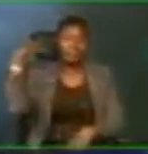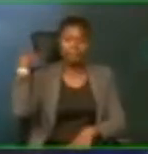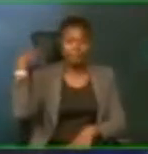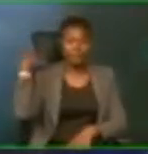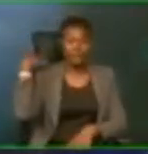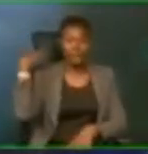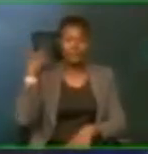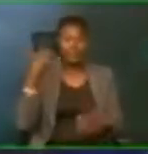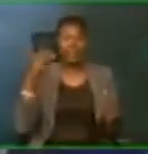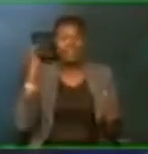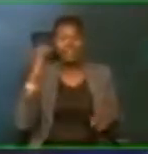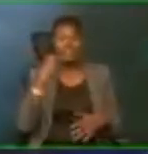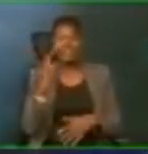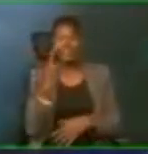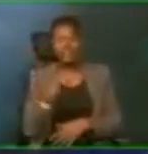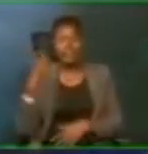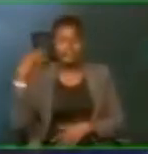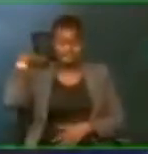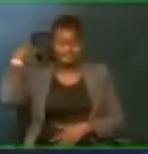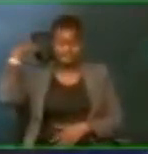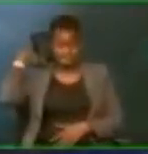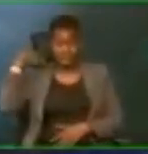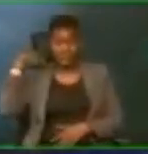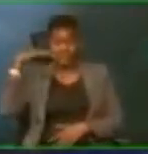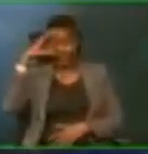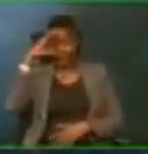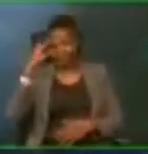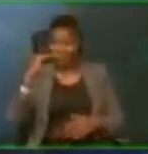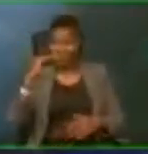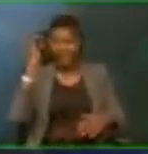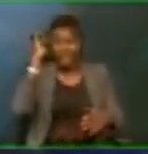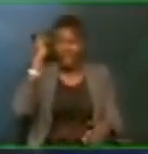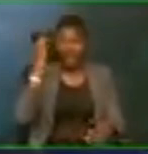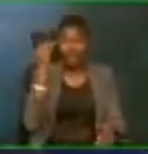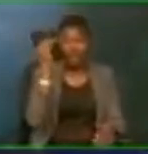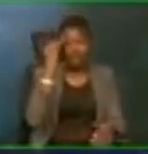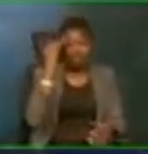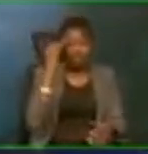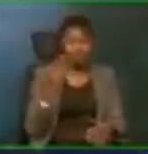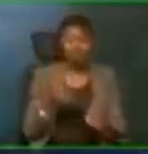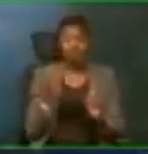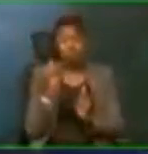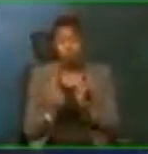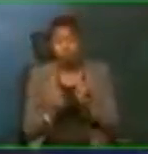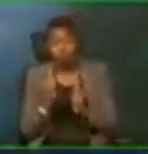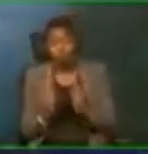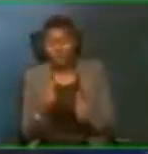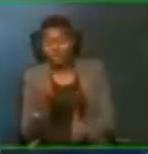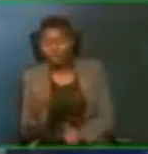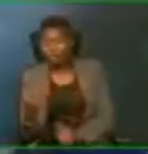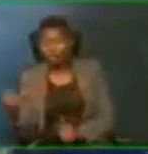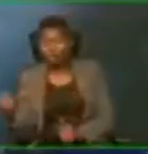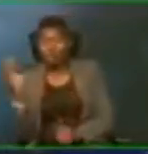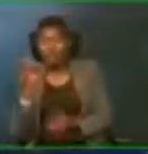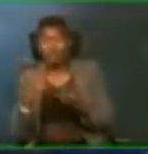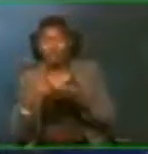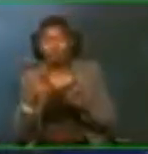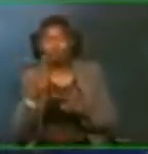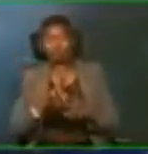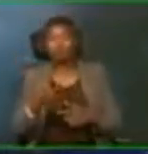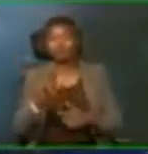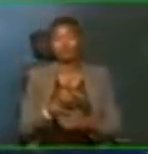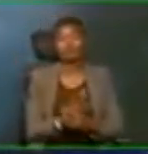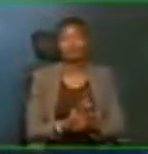the master craftsman. He knows which tool he wants to